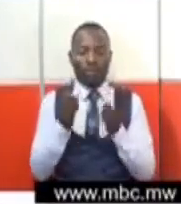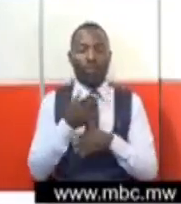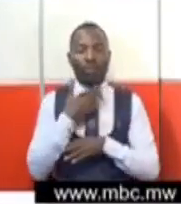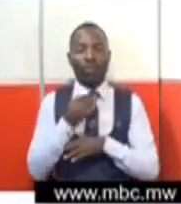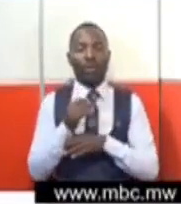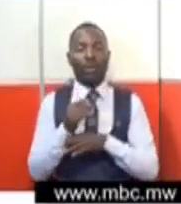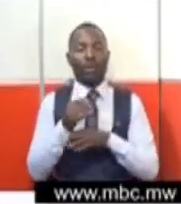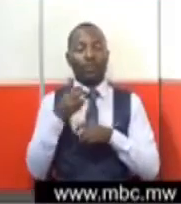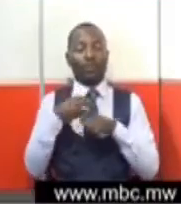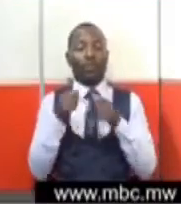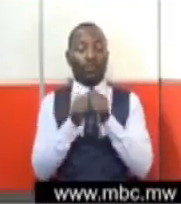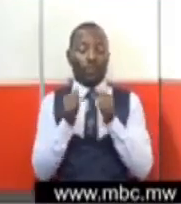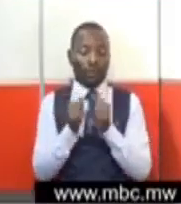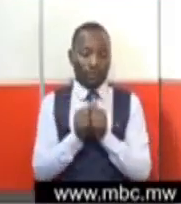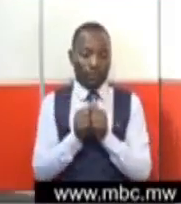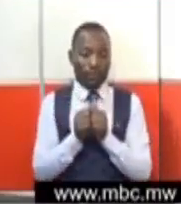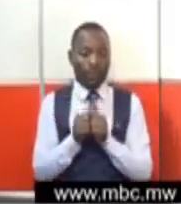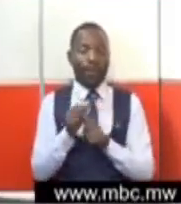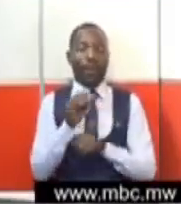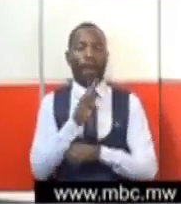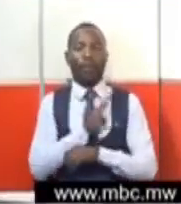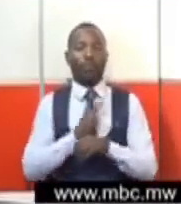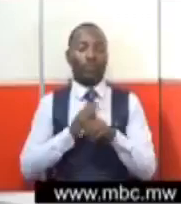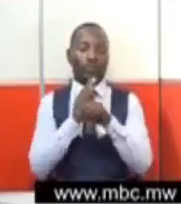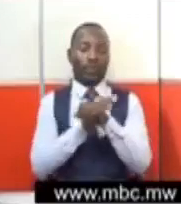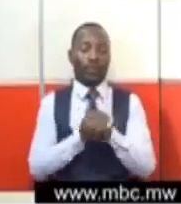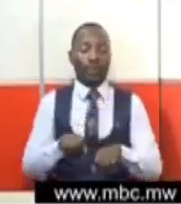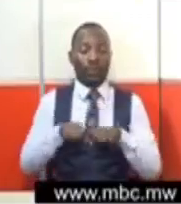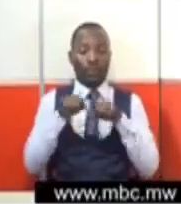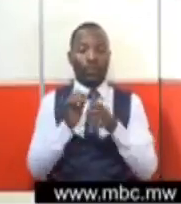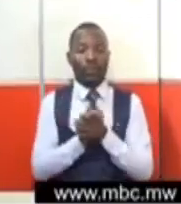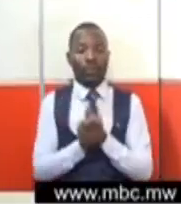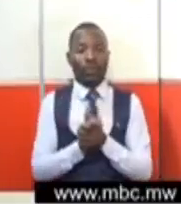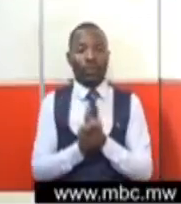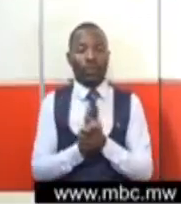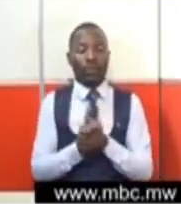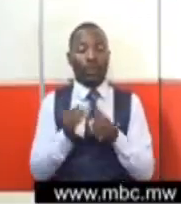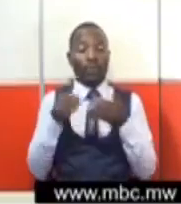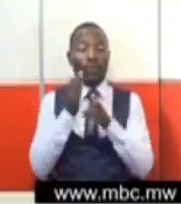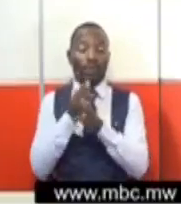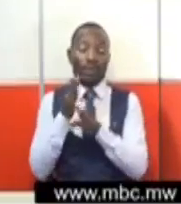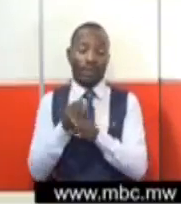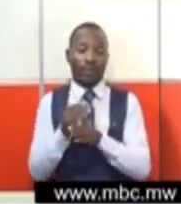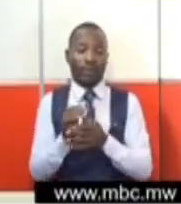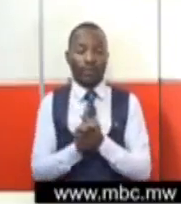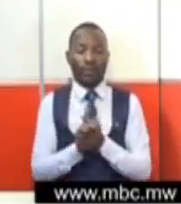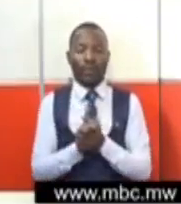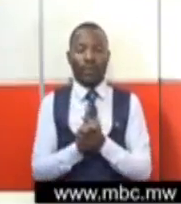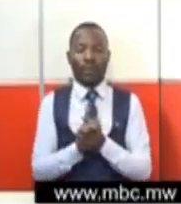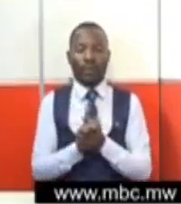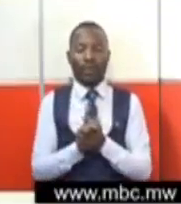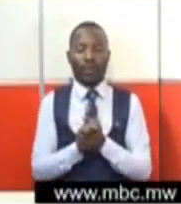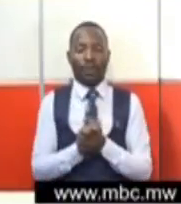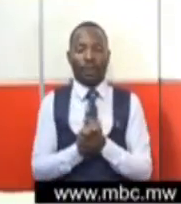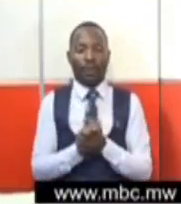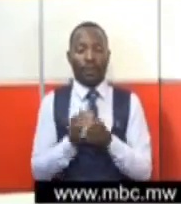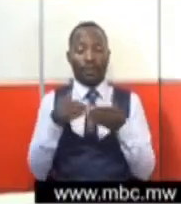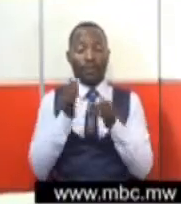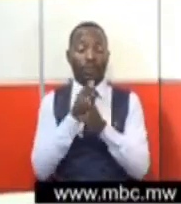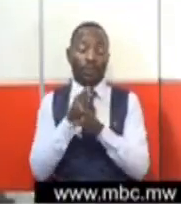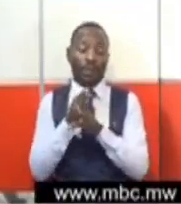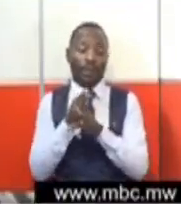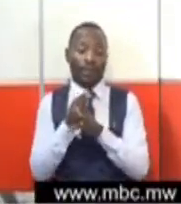lacking behind. Board members and senior officers from fully subvented, semi-subvented, and commercial